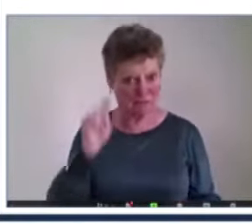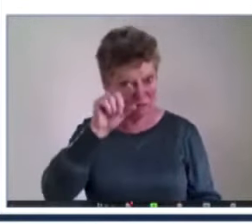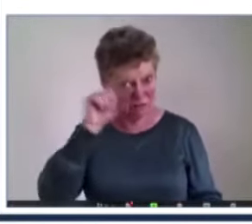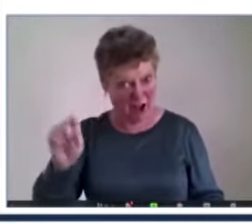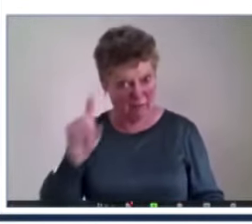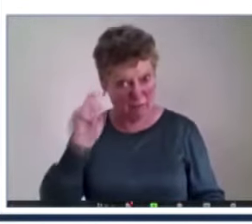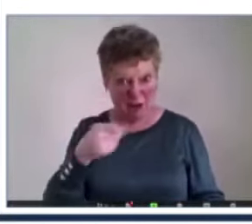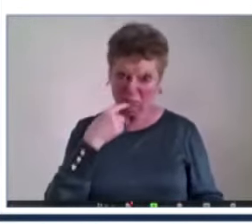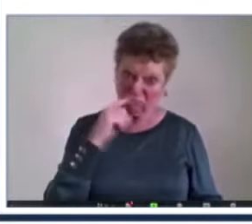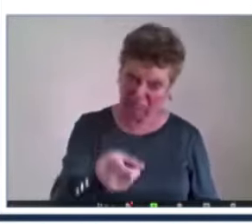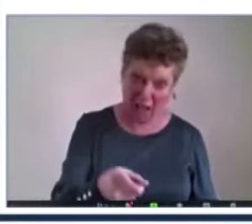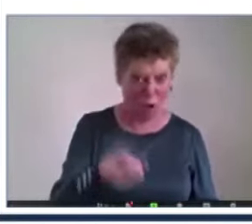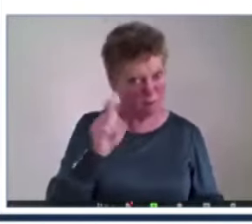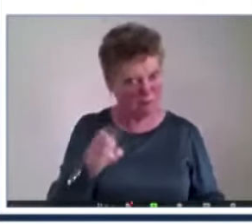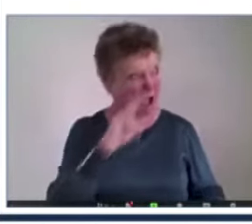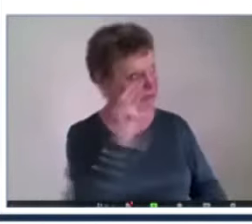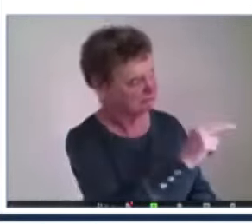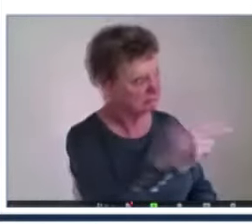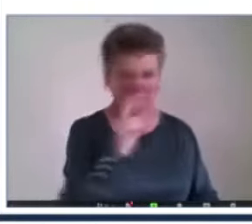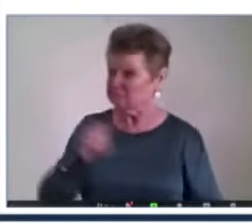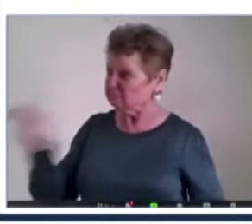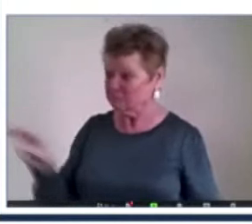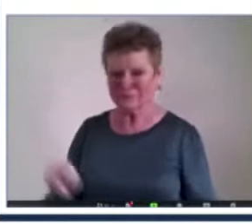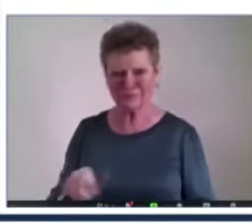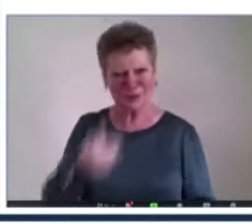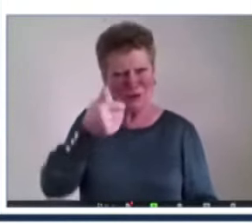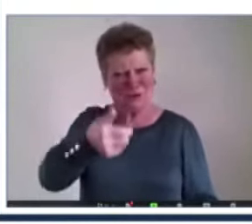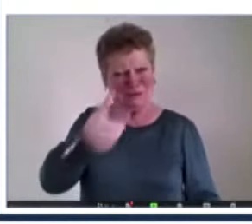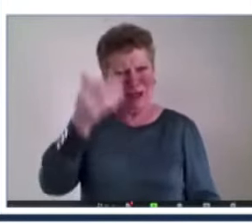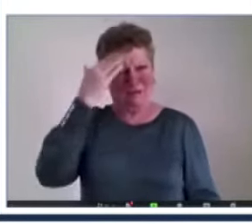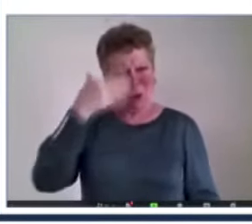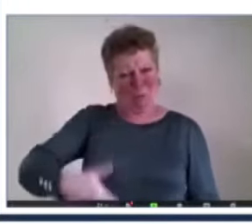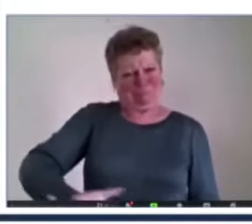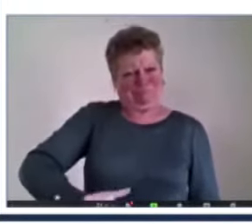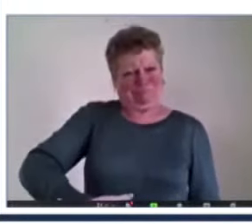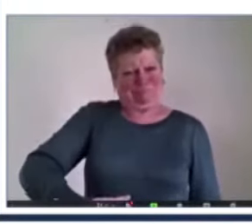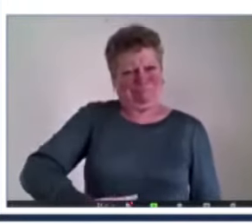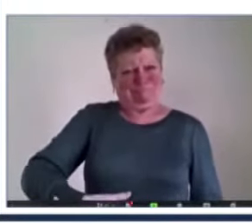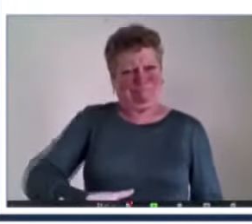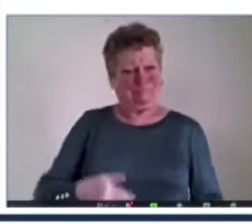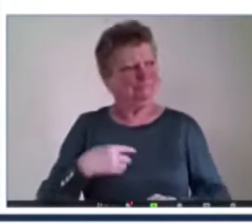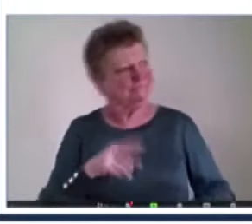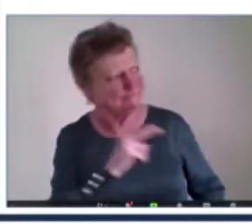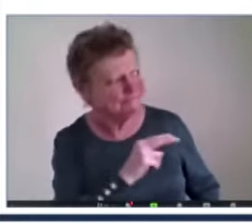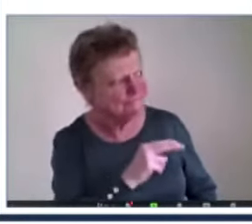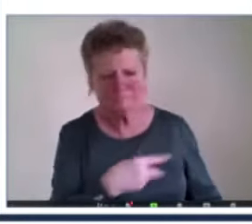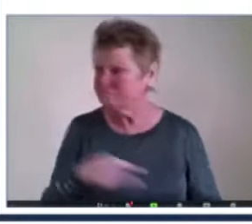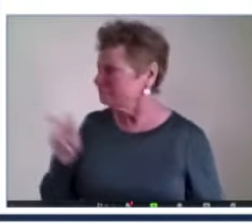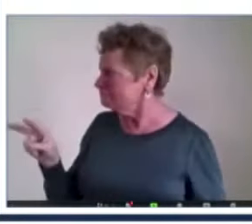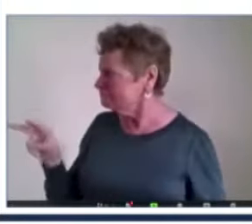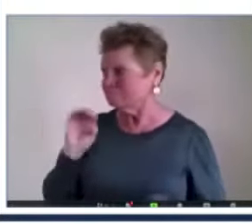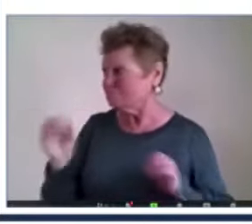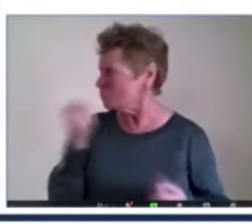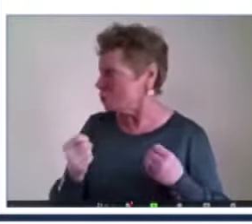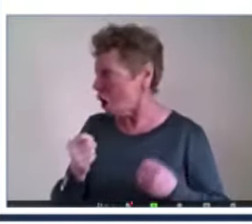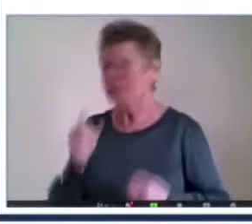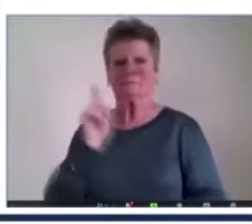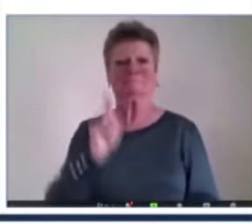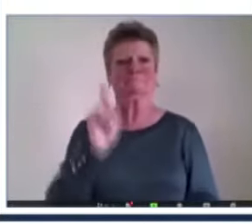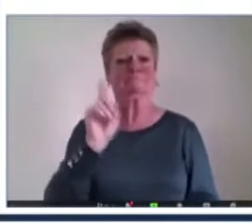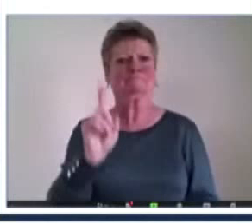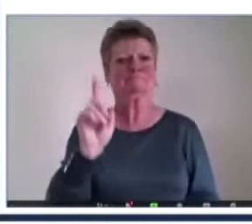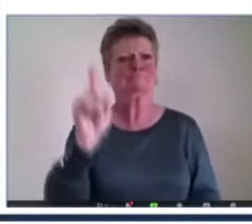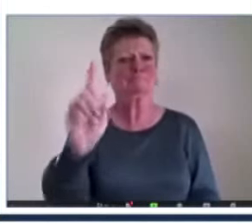mandatory to do so. You intuitively know the right thing to do. And I believe and have confidence that